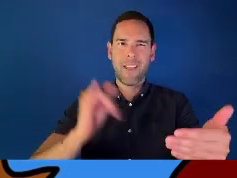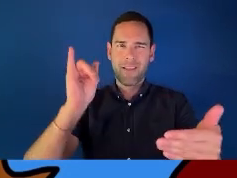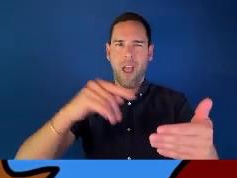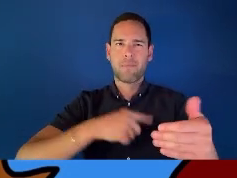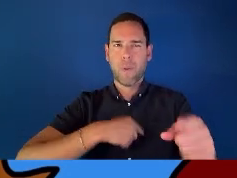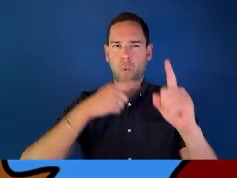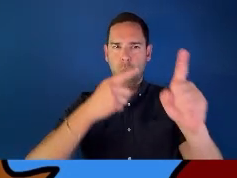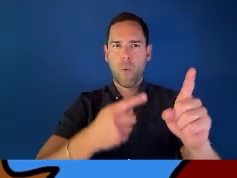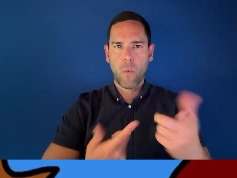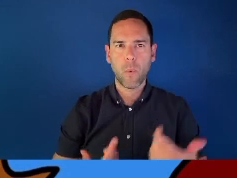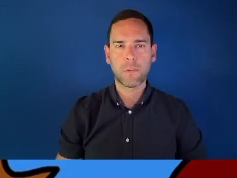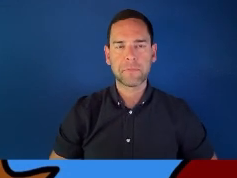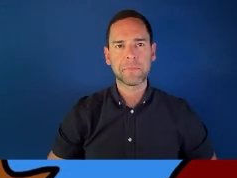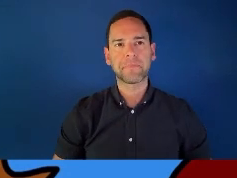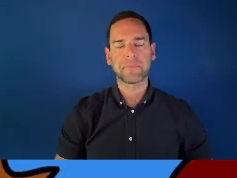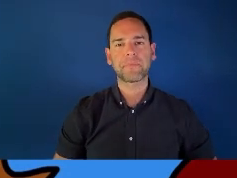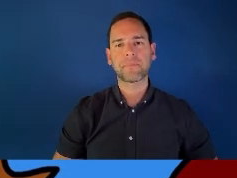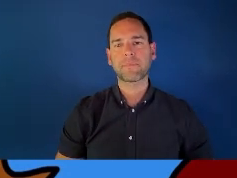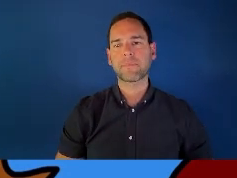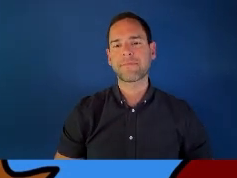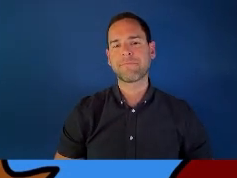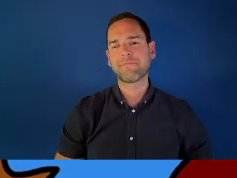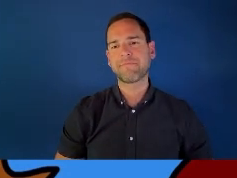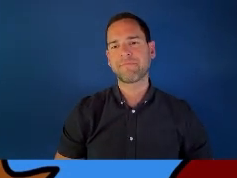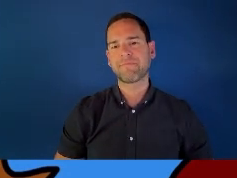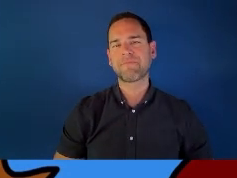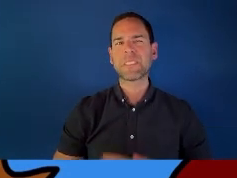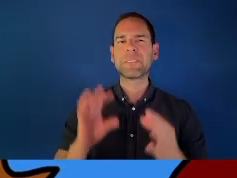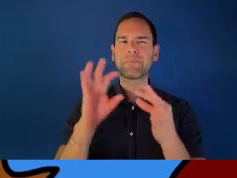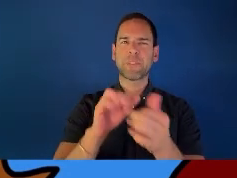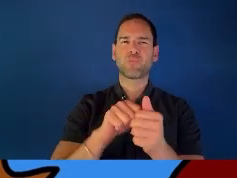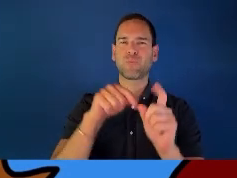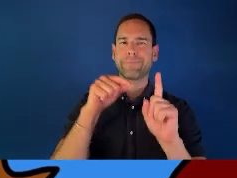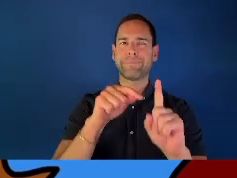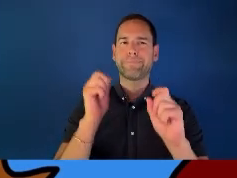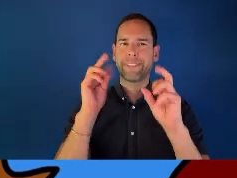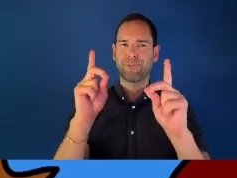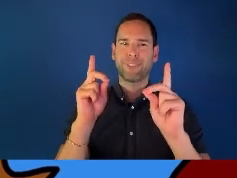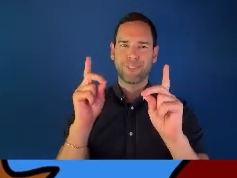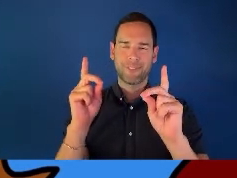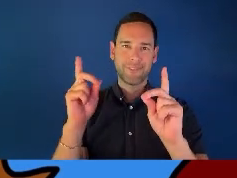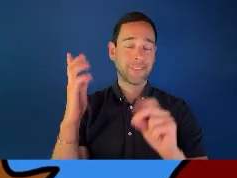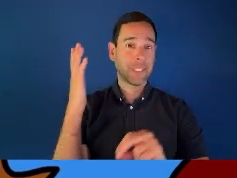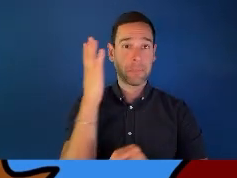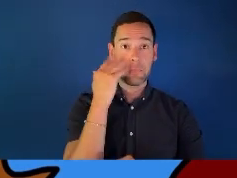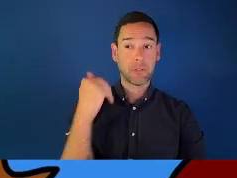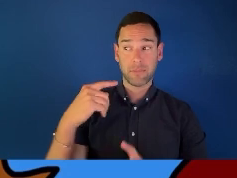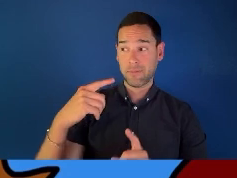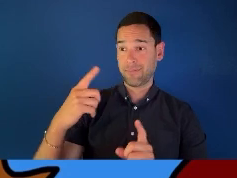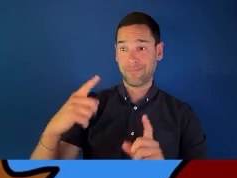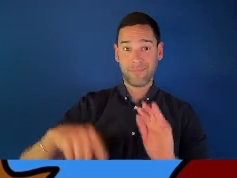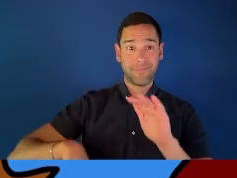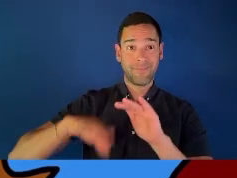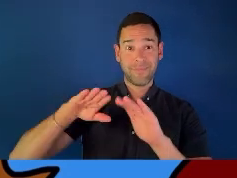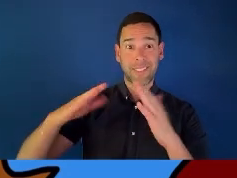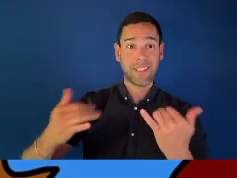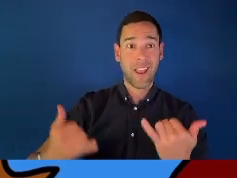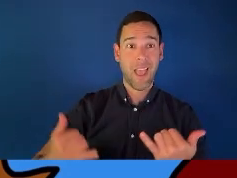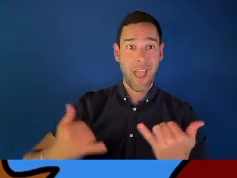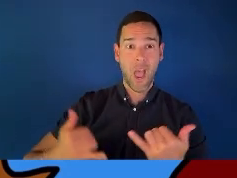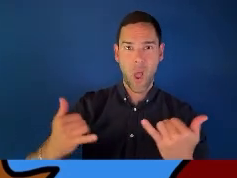intimately familiar with what it feels like to be disabled in school, or at least for my specific disability.